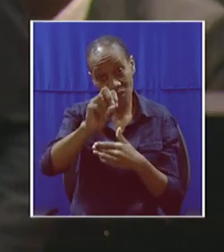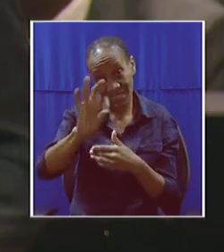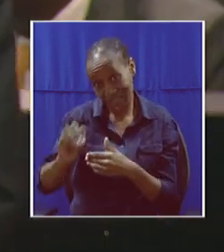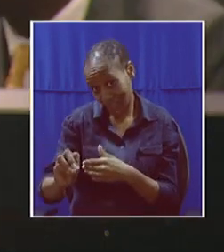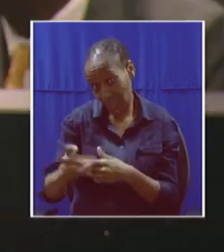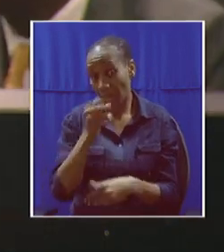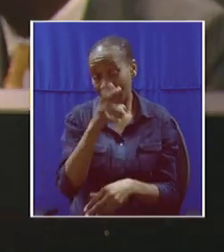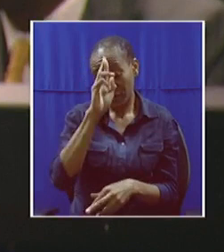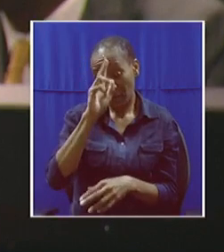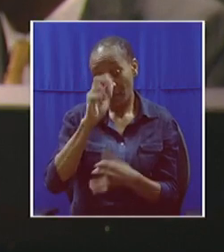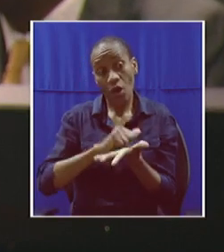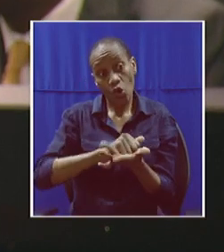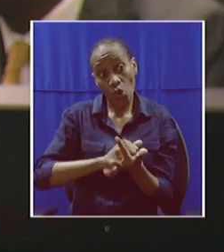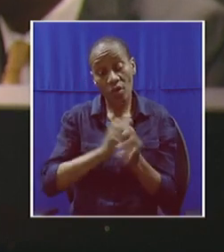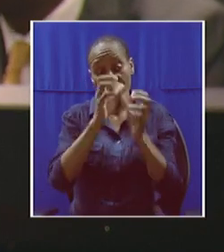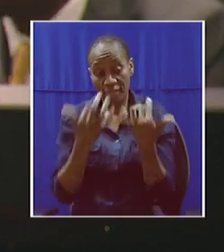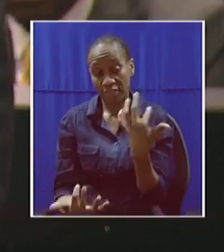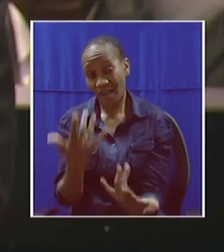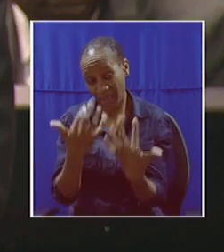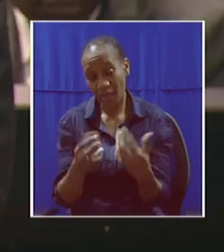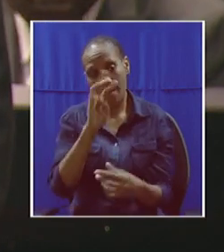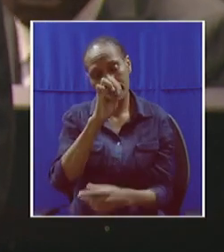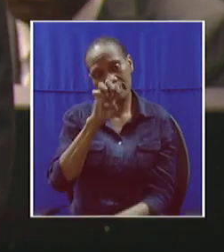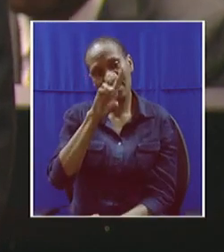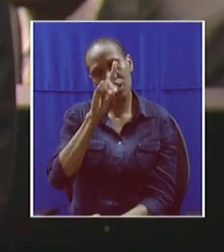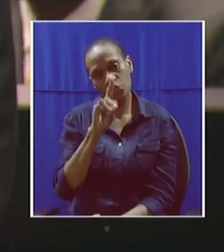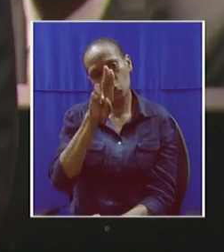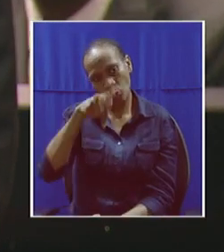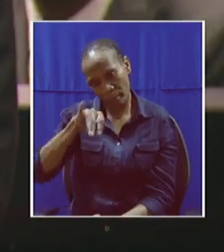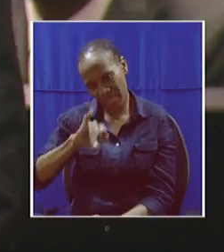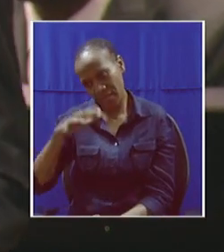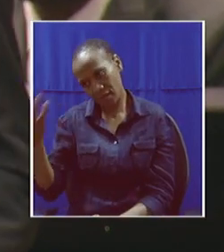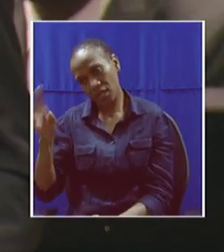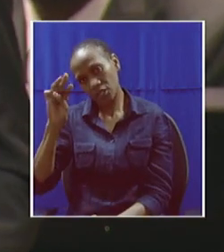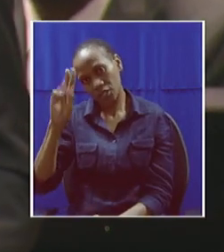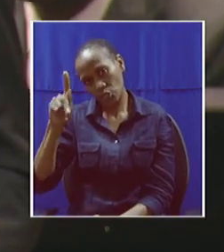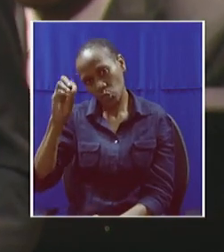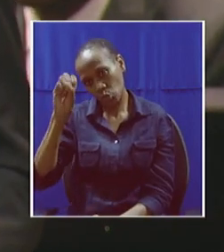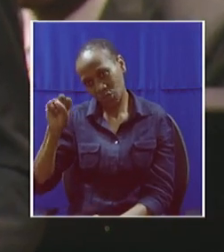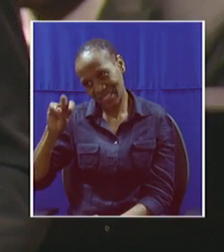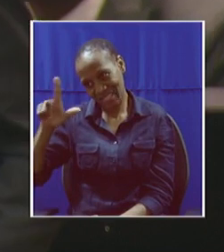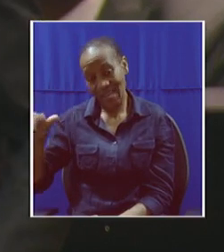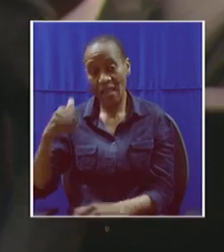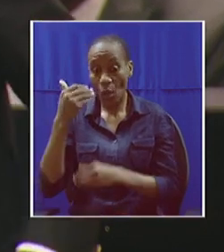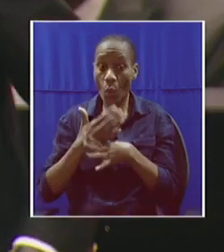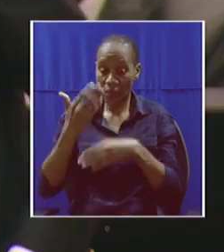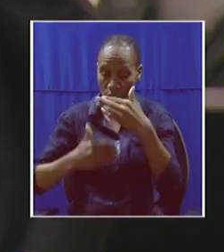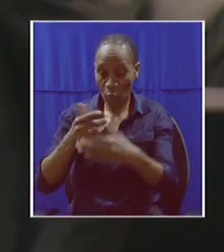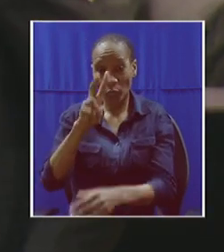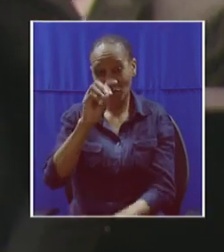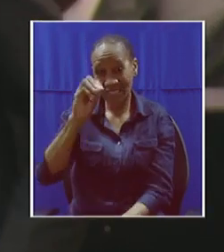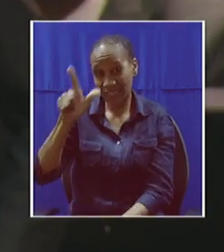that our new C fire power stations Med and G will ostensibly run until 2075 South Africa